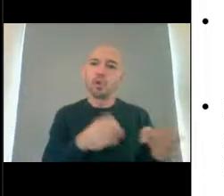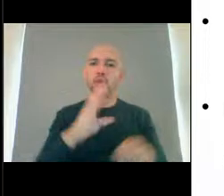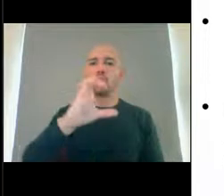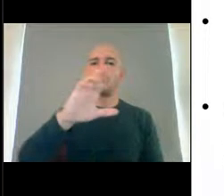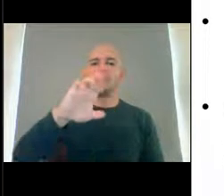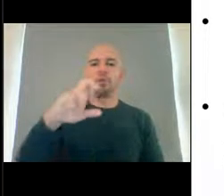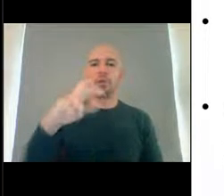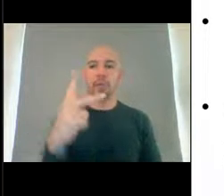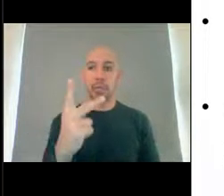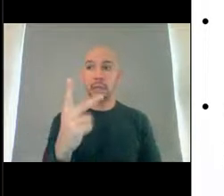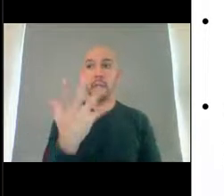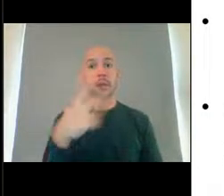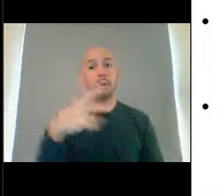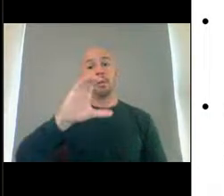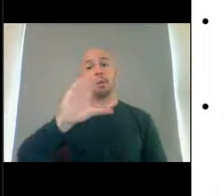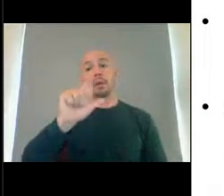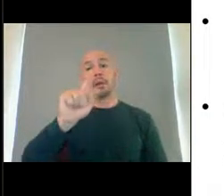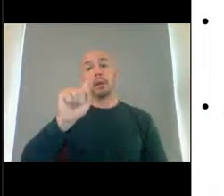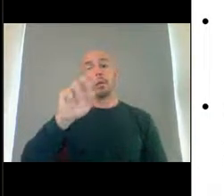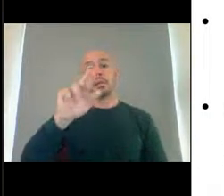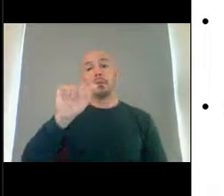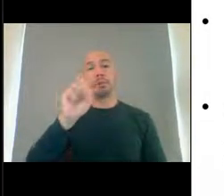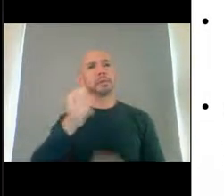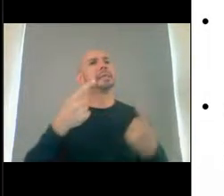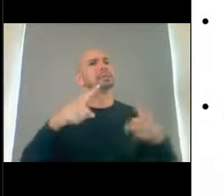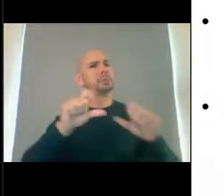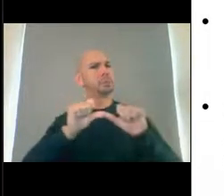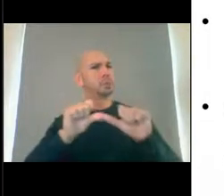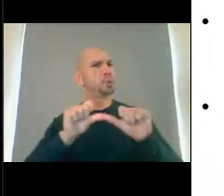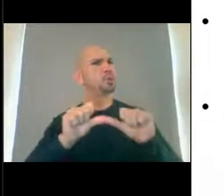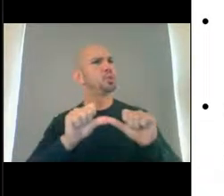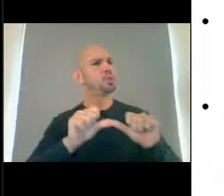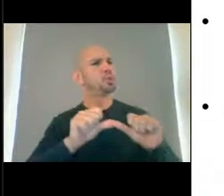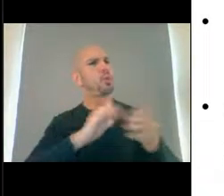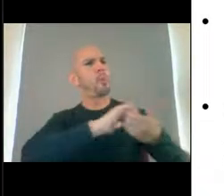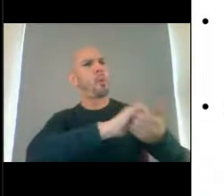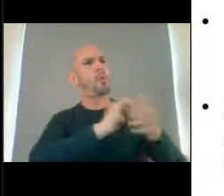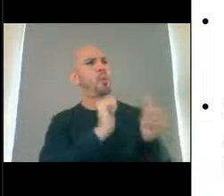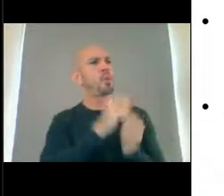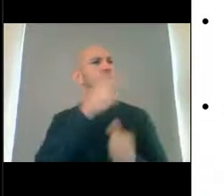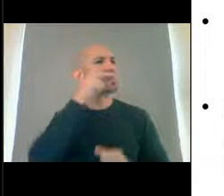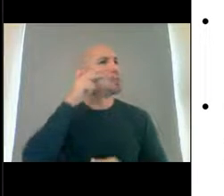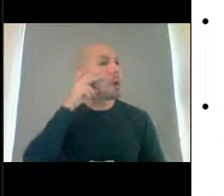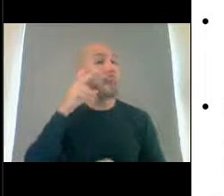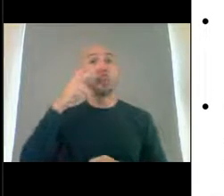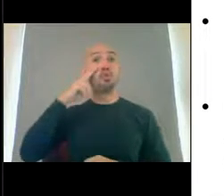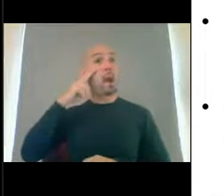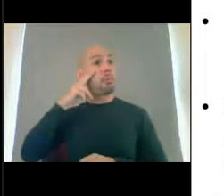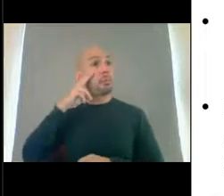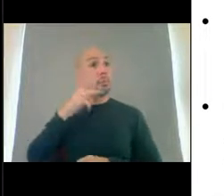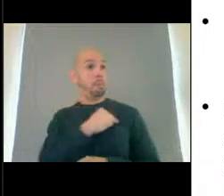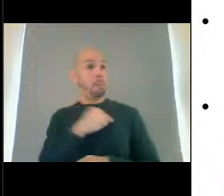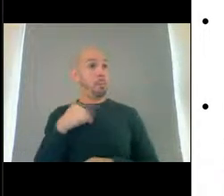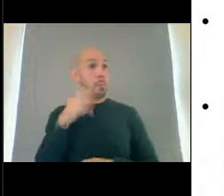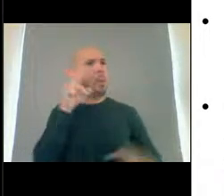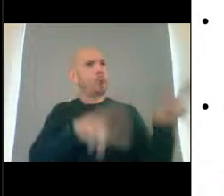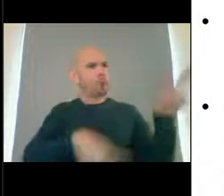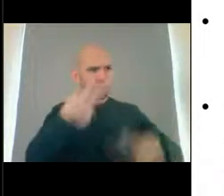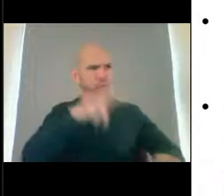continues to partner with the tribe during construction and uh tribal monitors are on site uh for the duration of the